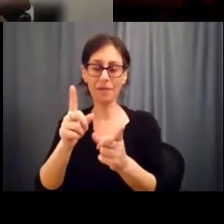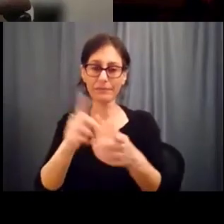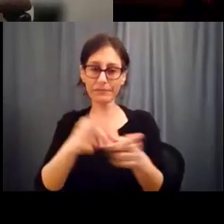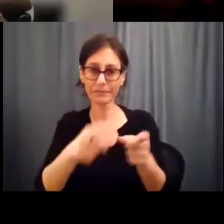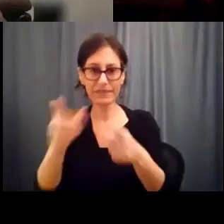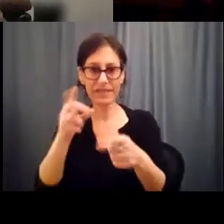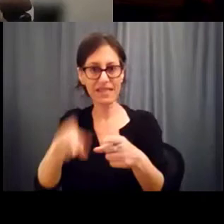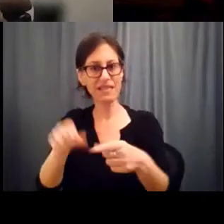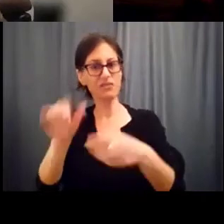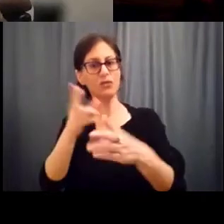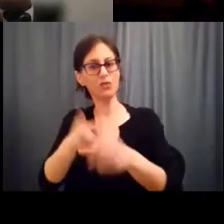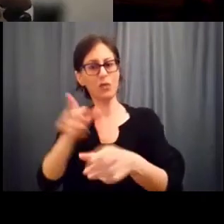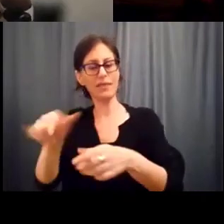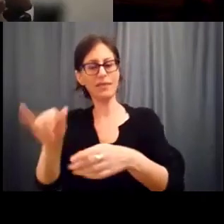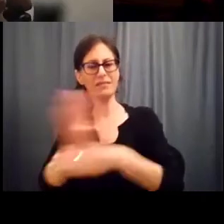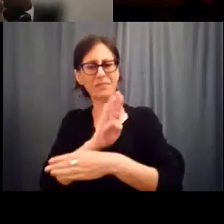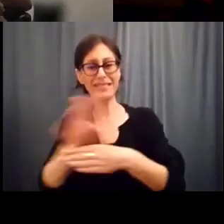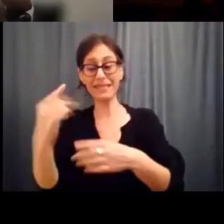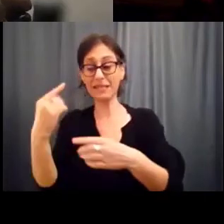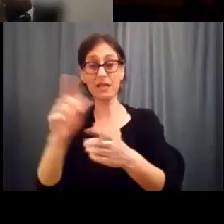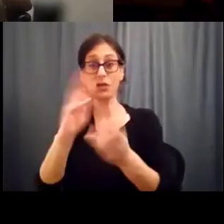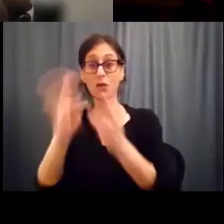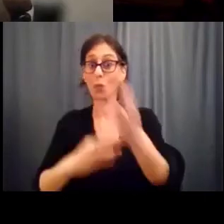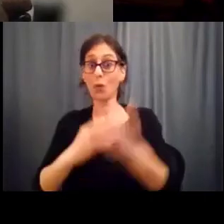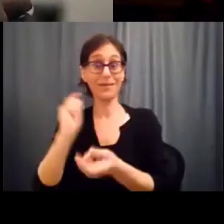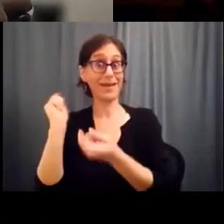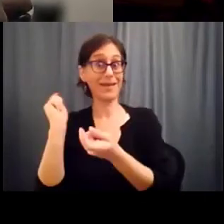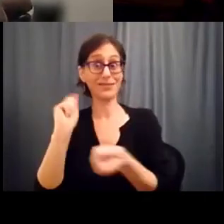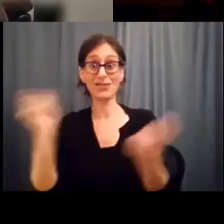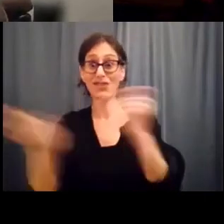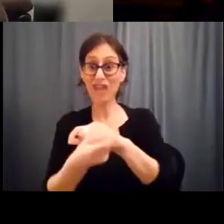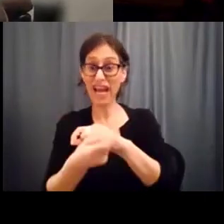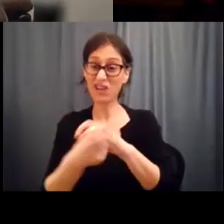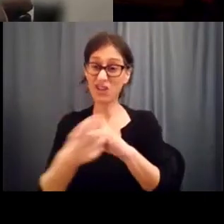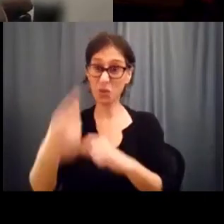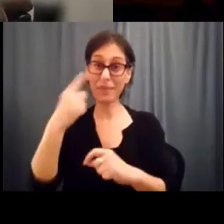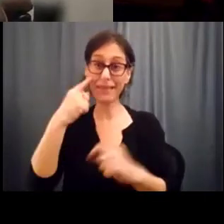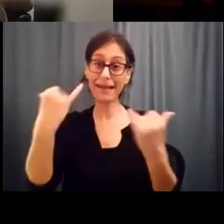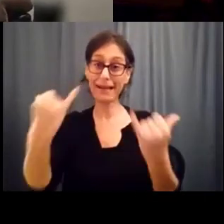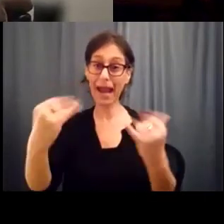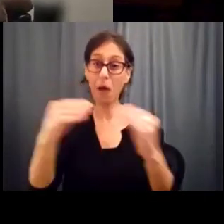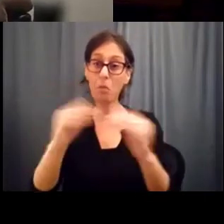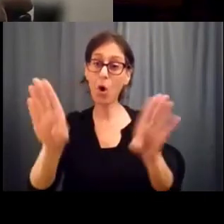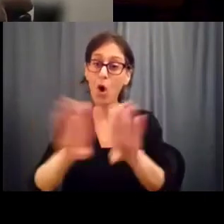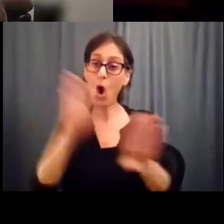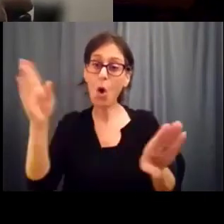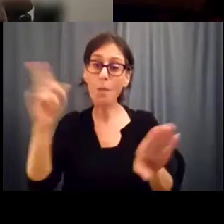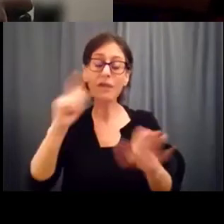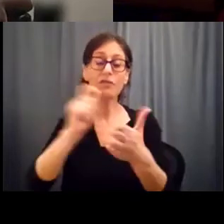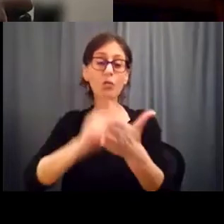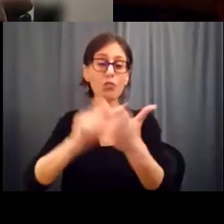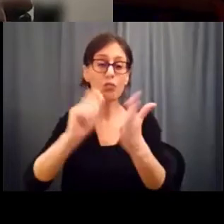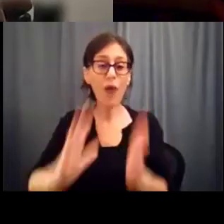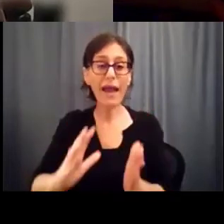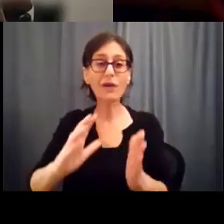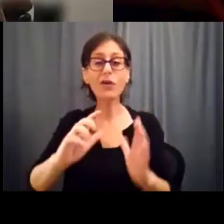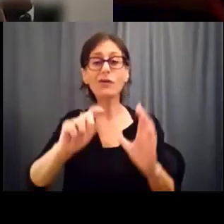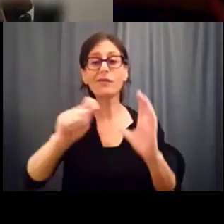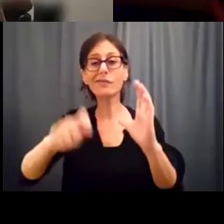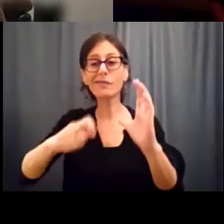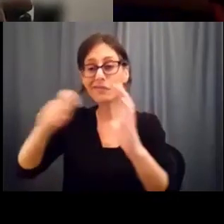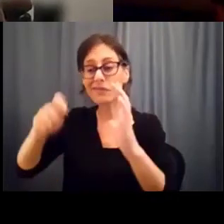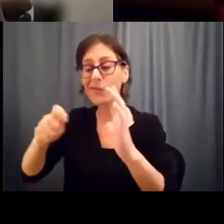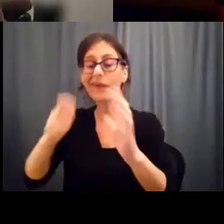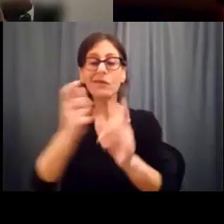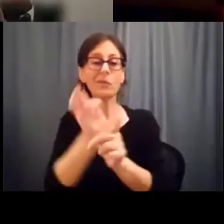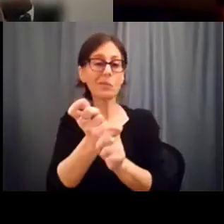working on this? Is it more open for writers and producers and directors and cinematographers? Where's that